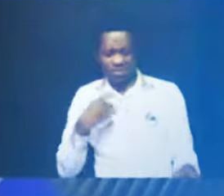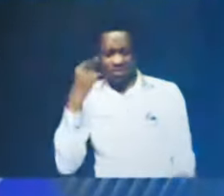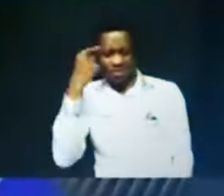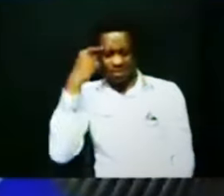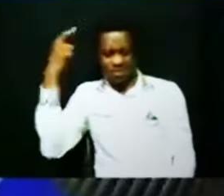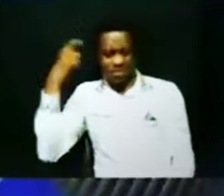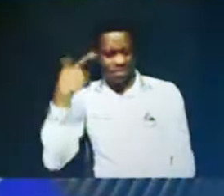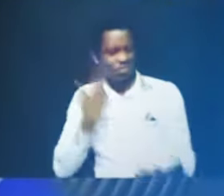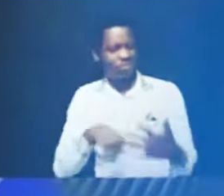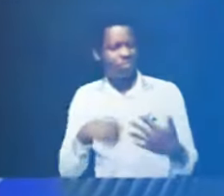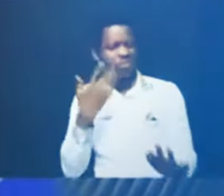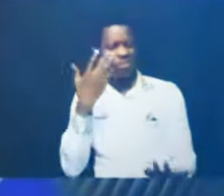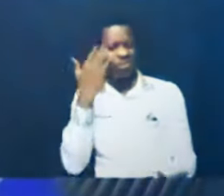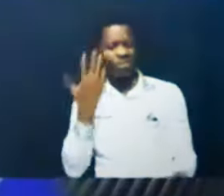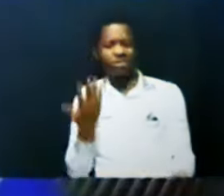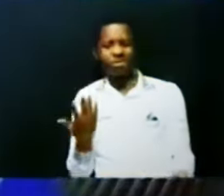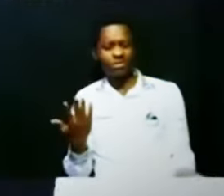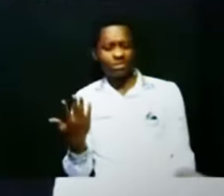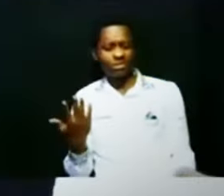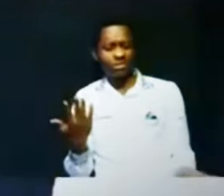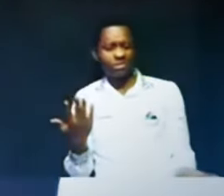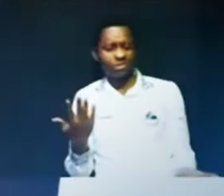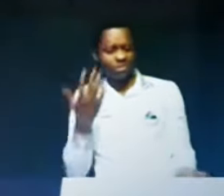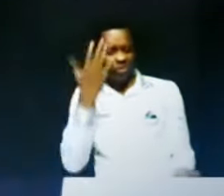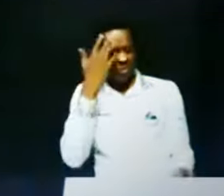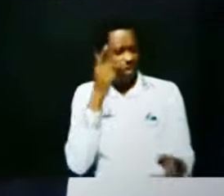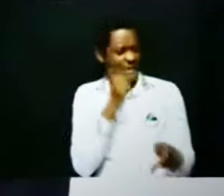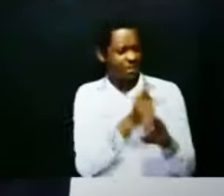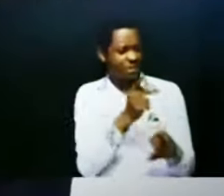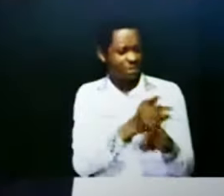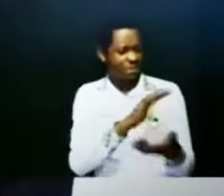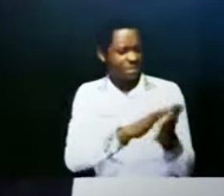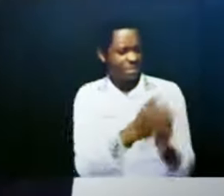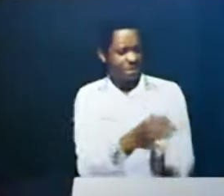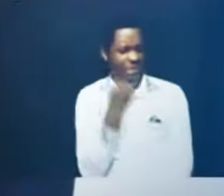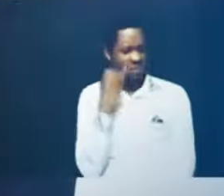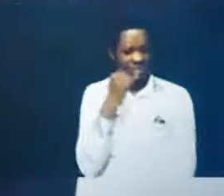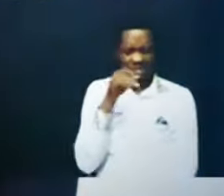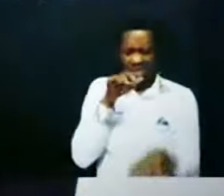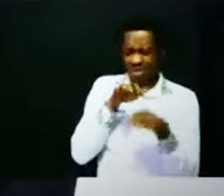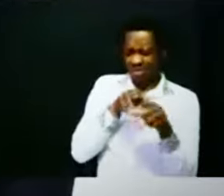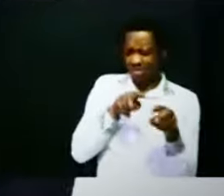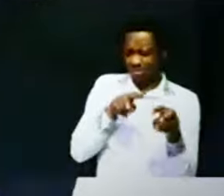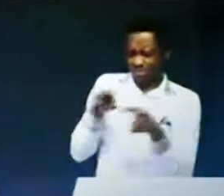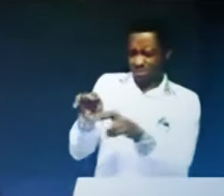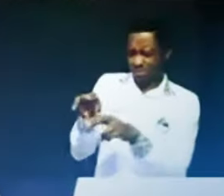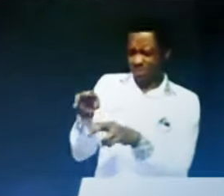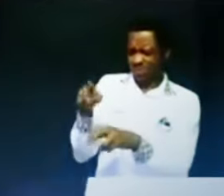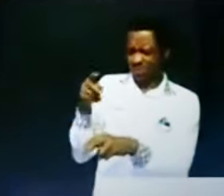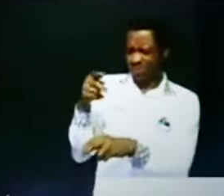imagination? Why was he keeping a jealous eye on David?